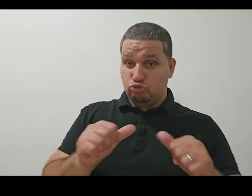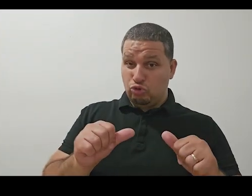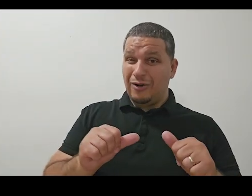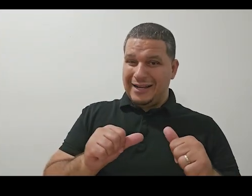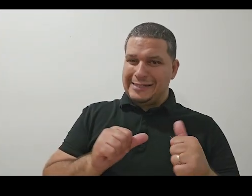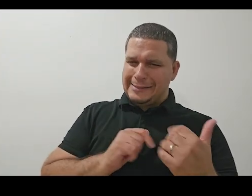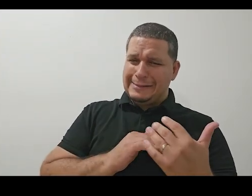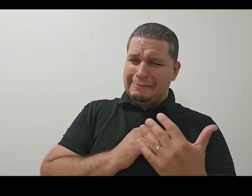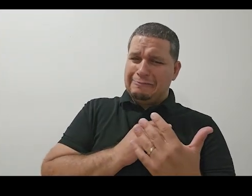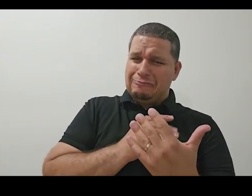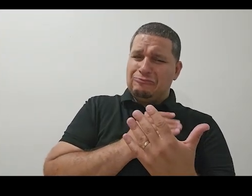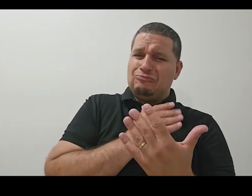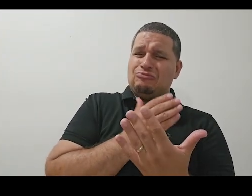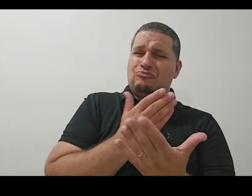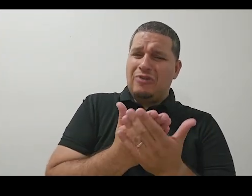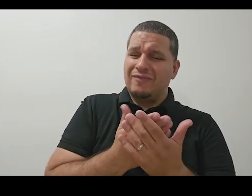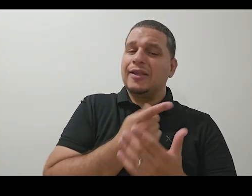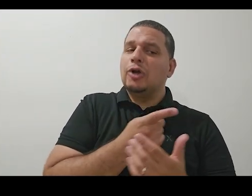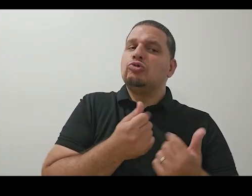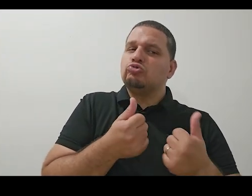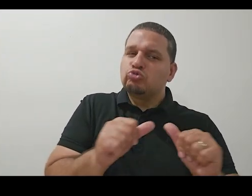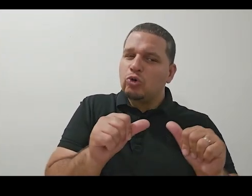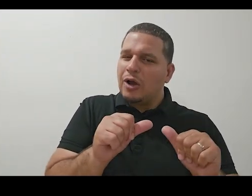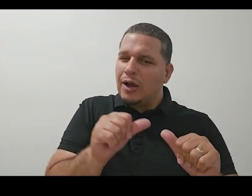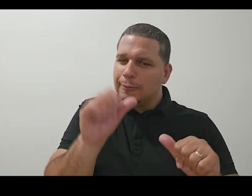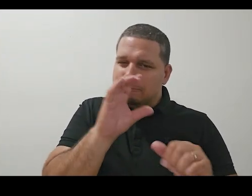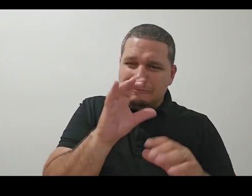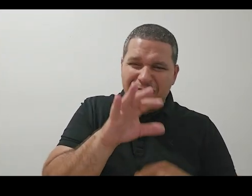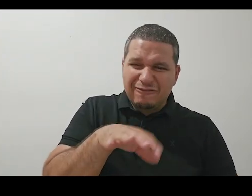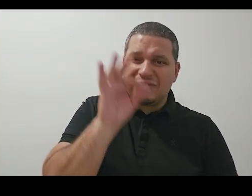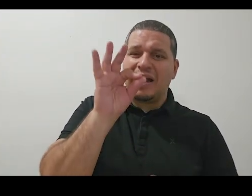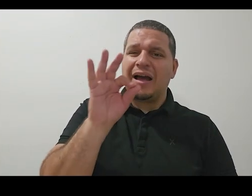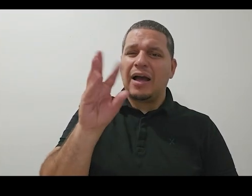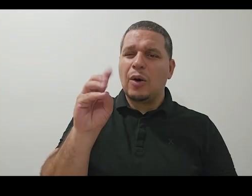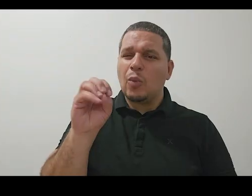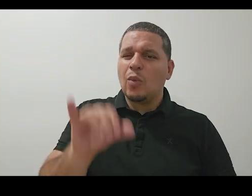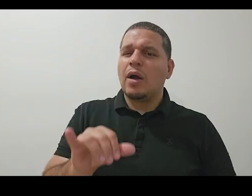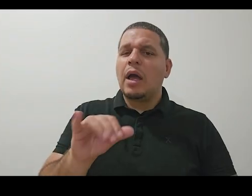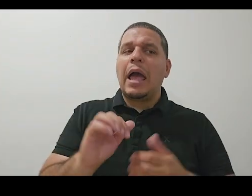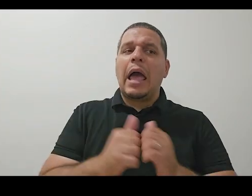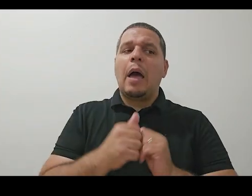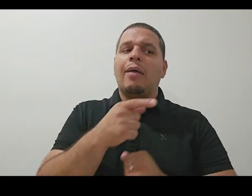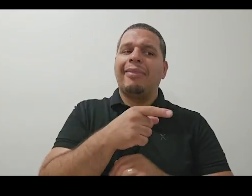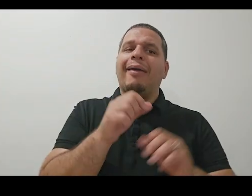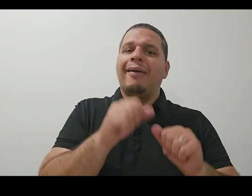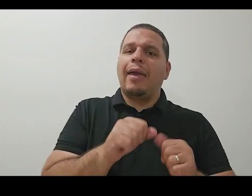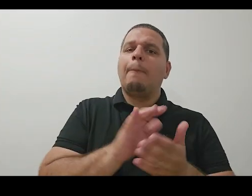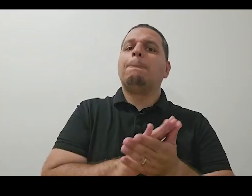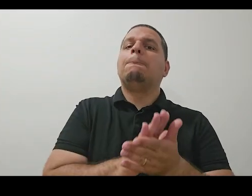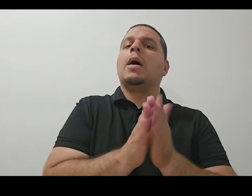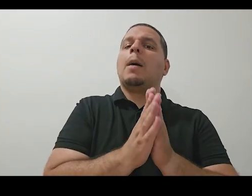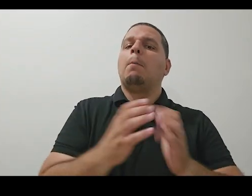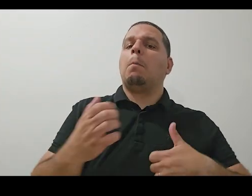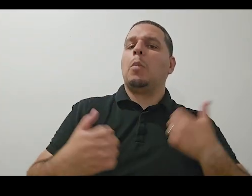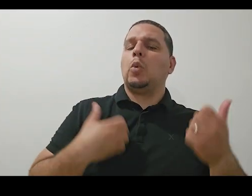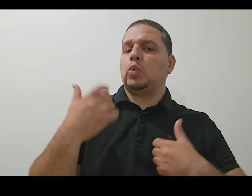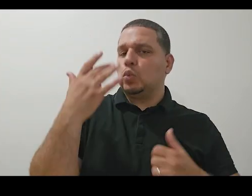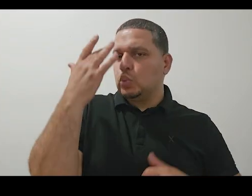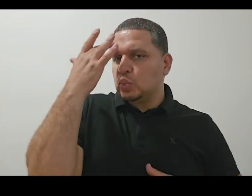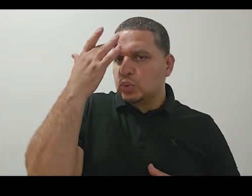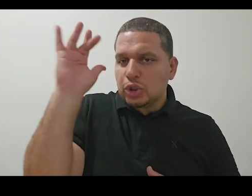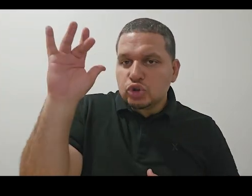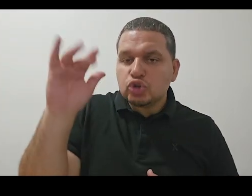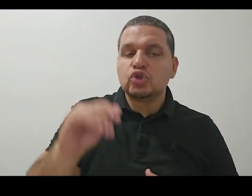there. They are trying to find a way to be able to become emotionally intelligent and